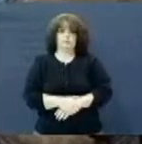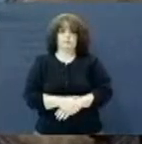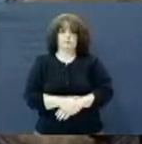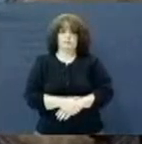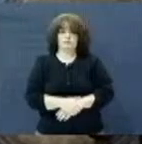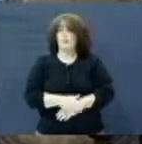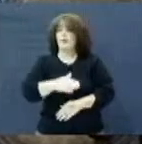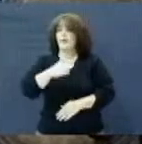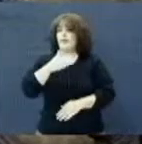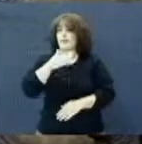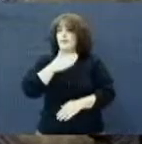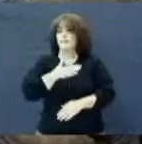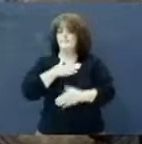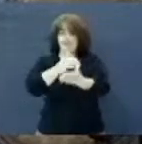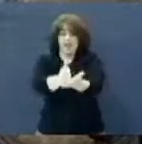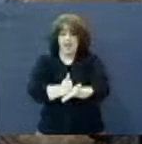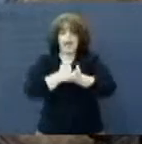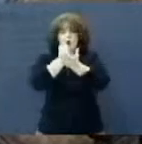My help